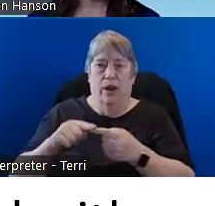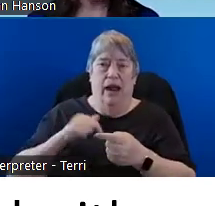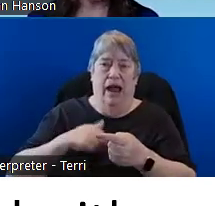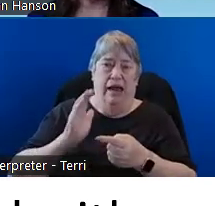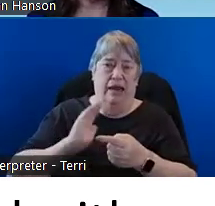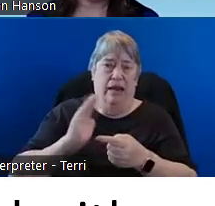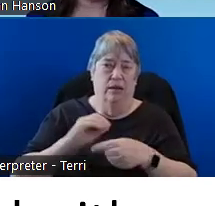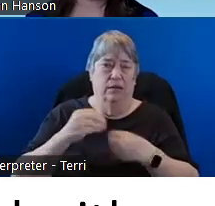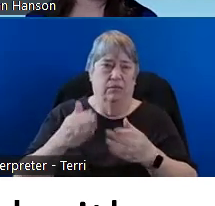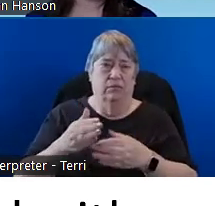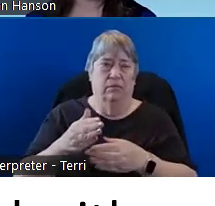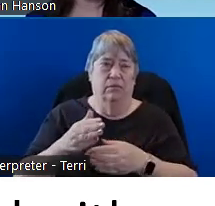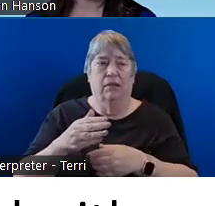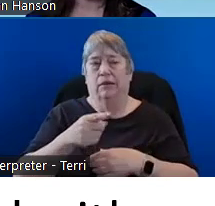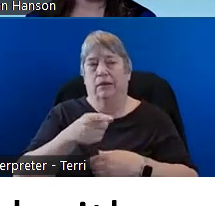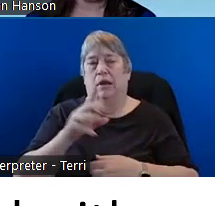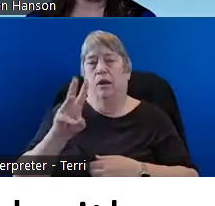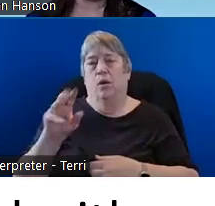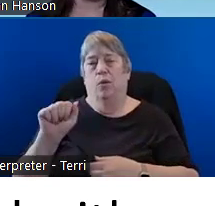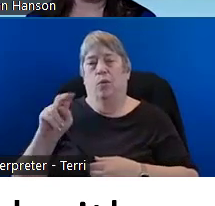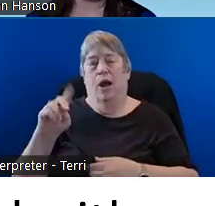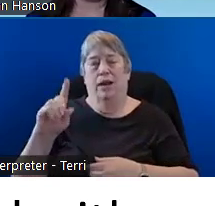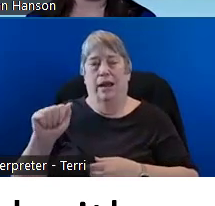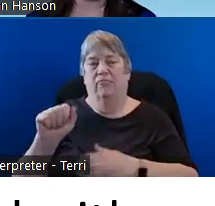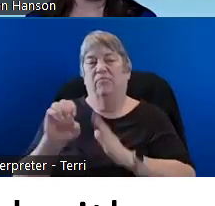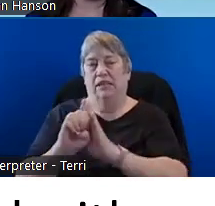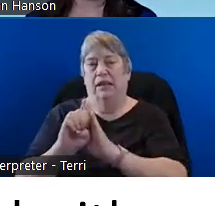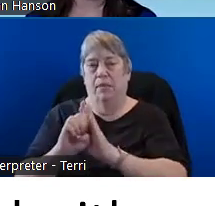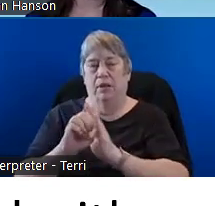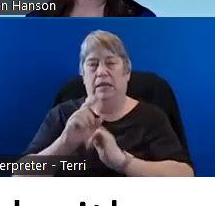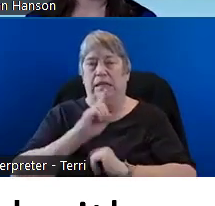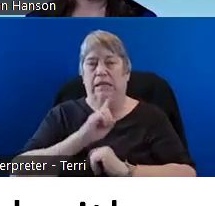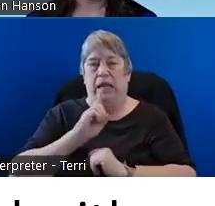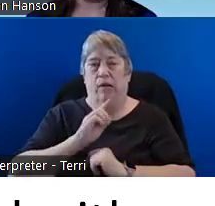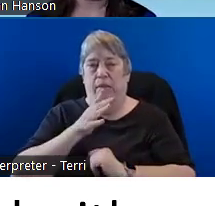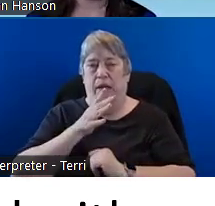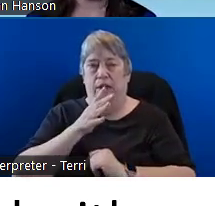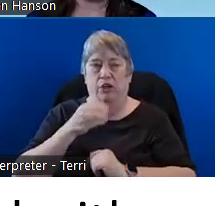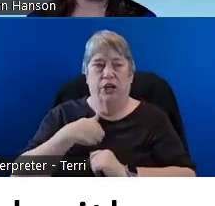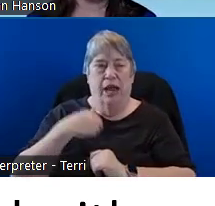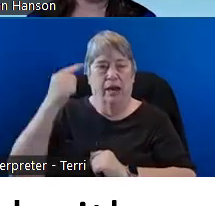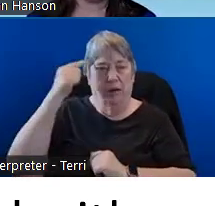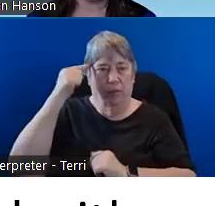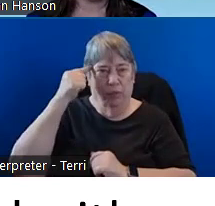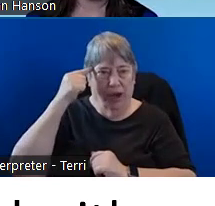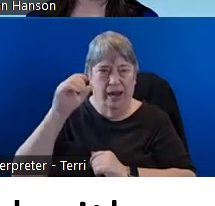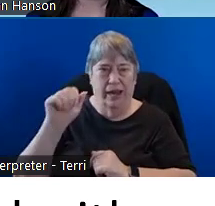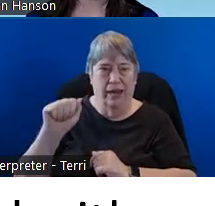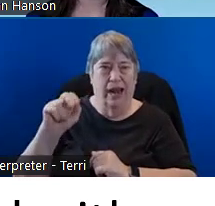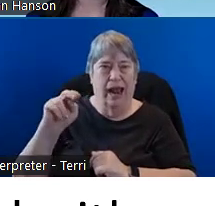Wanda was a single mother, and she experienced a brain aneurysm at work, and which was a really traumatic experience for